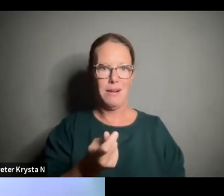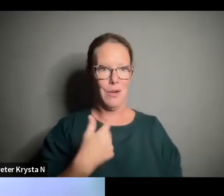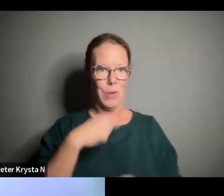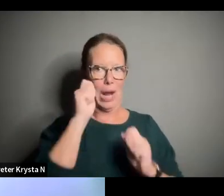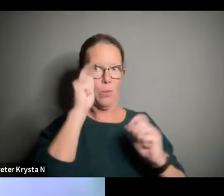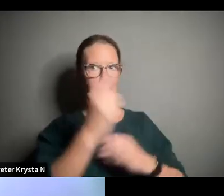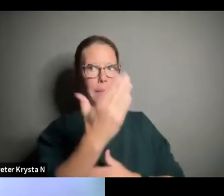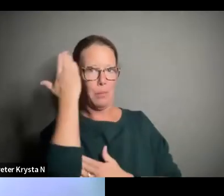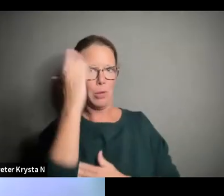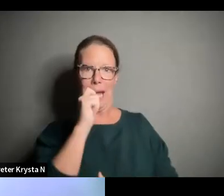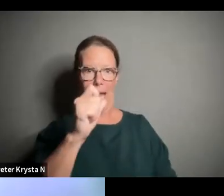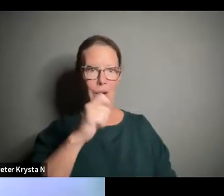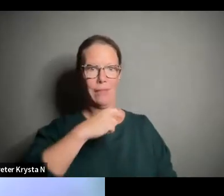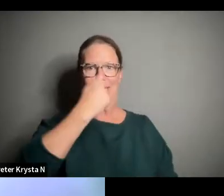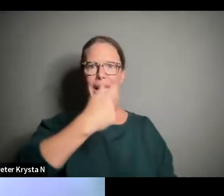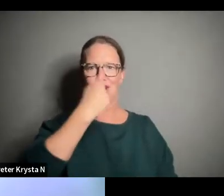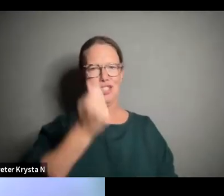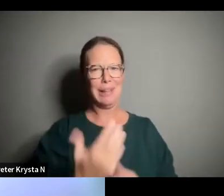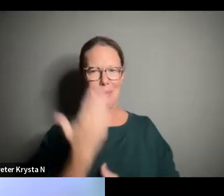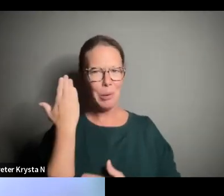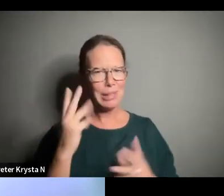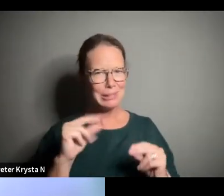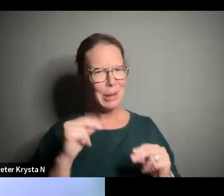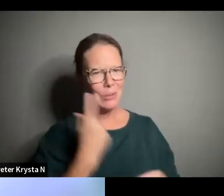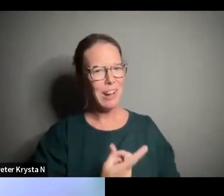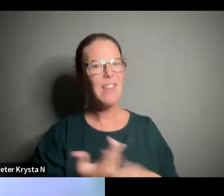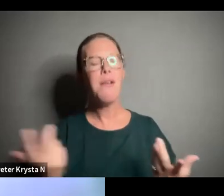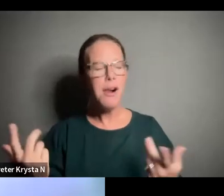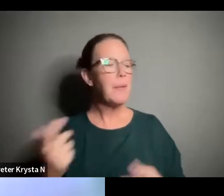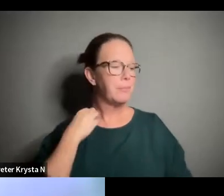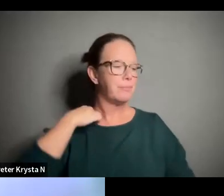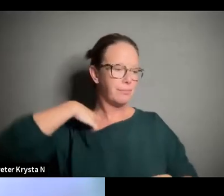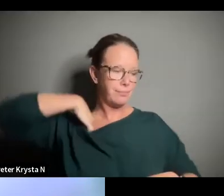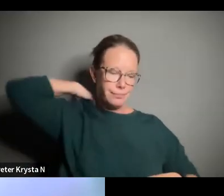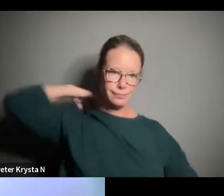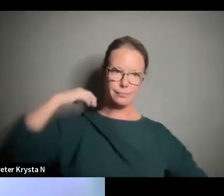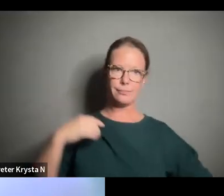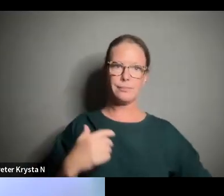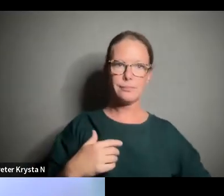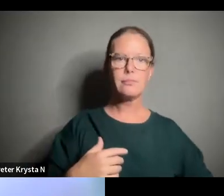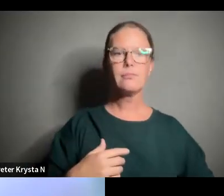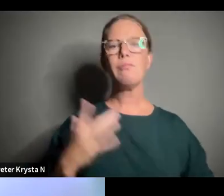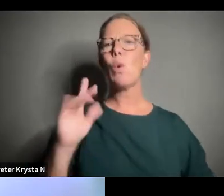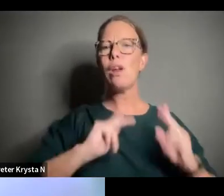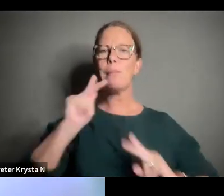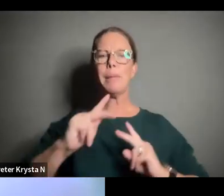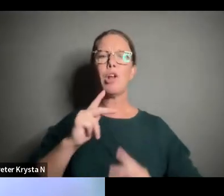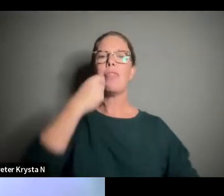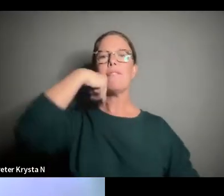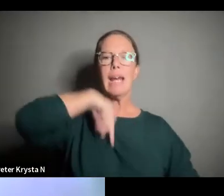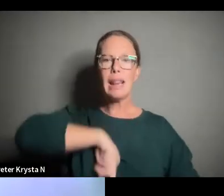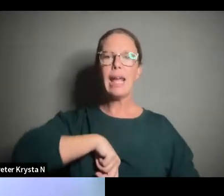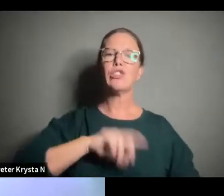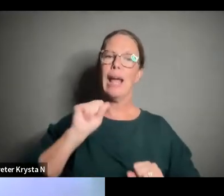in the morning. Do you, Linda? No. Because why do people on ventilators have to get suctioned? Because you have